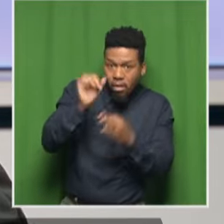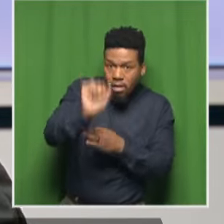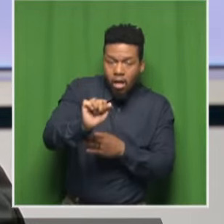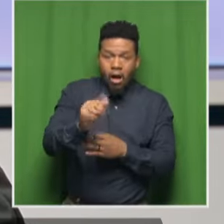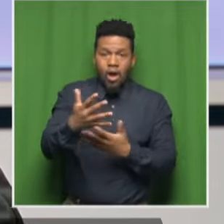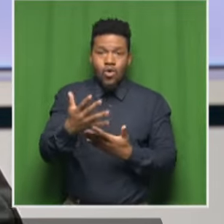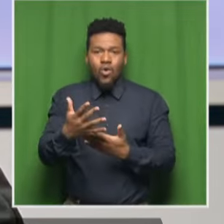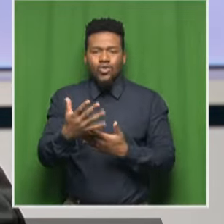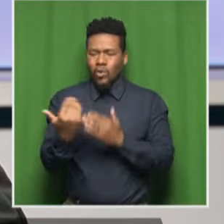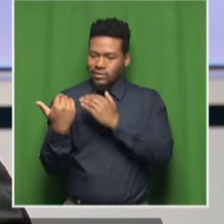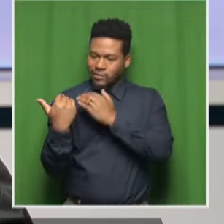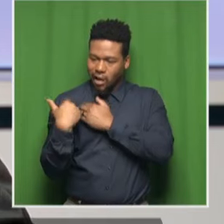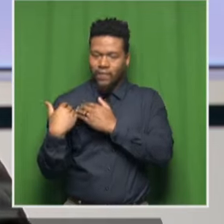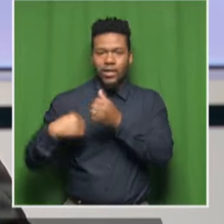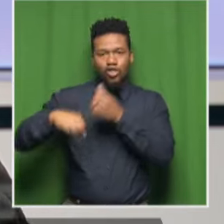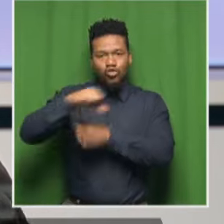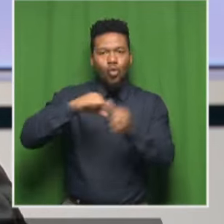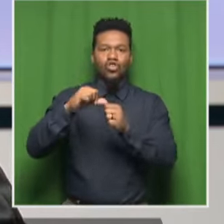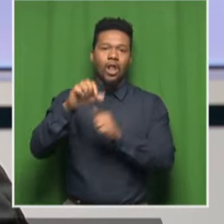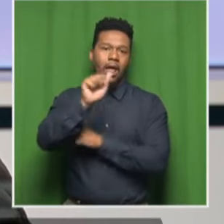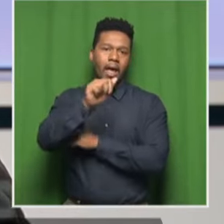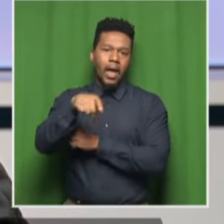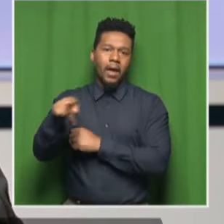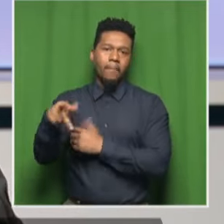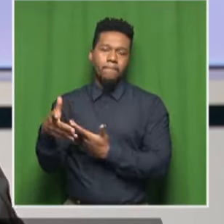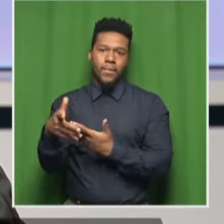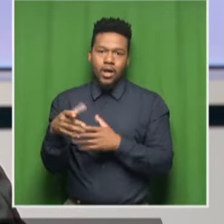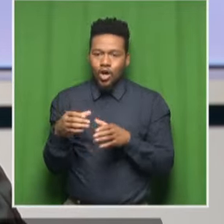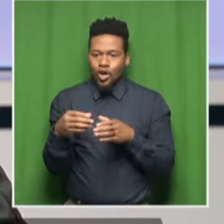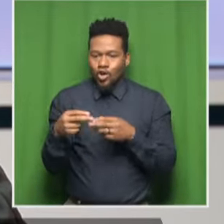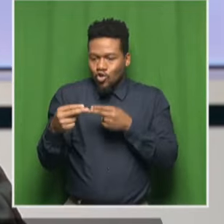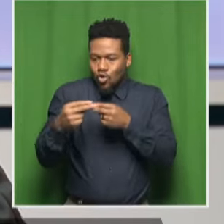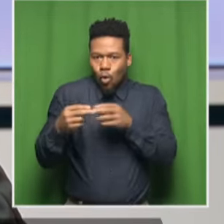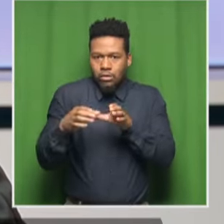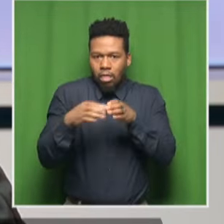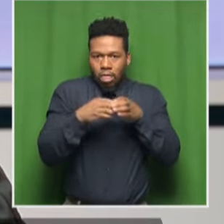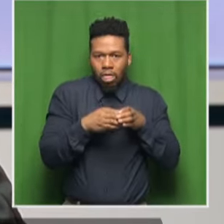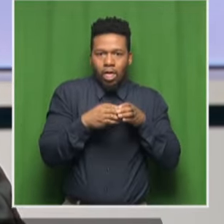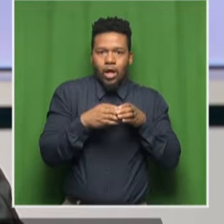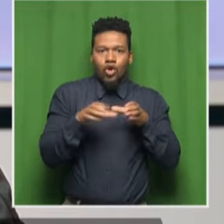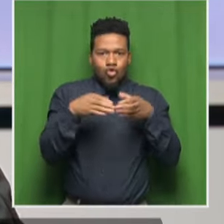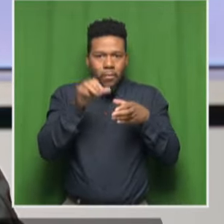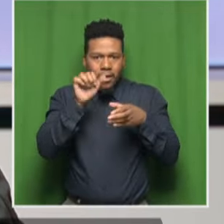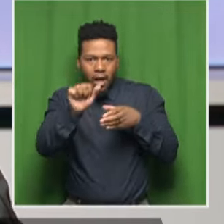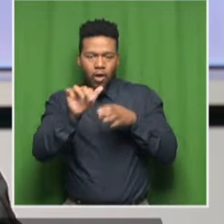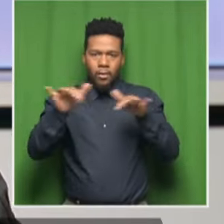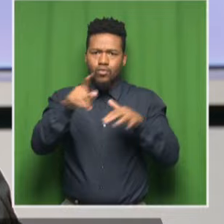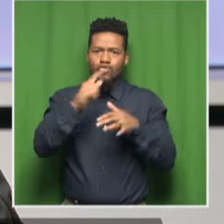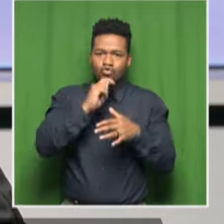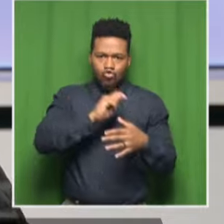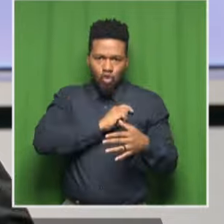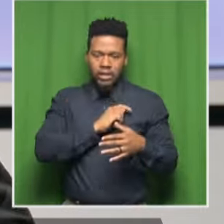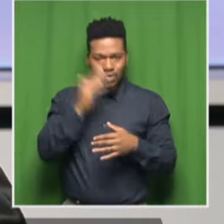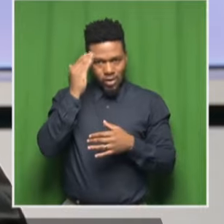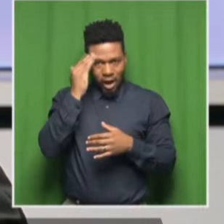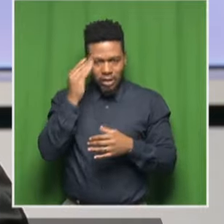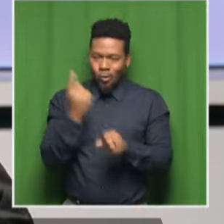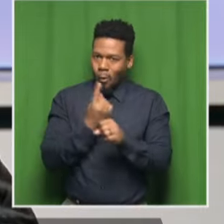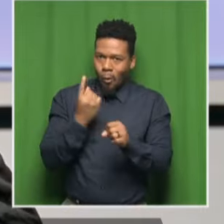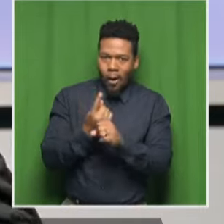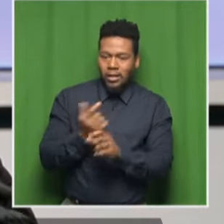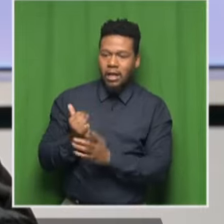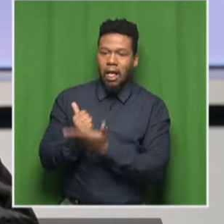app. So you've got your close circle, people you trust, people you know in case of emergencies, they are going to show up. So moving